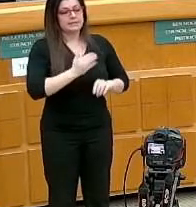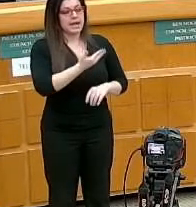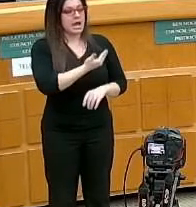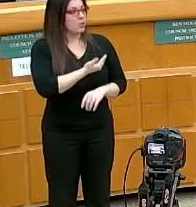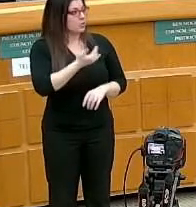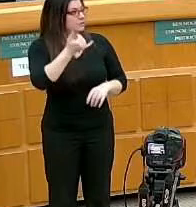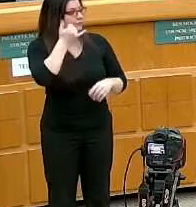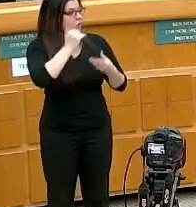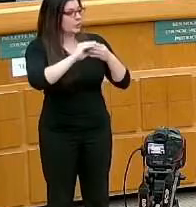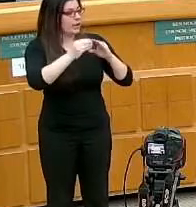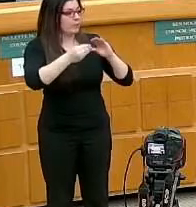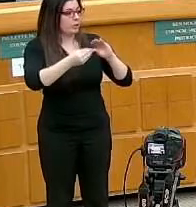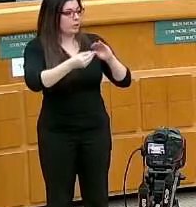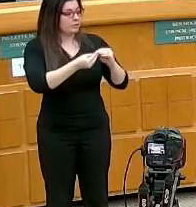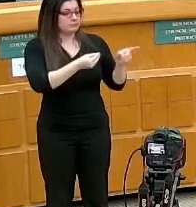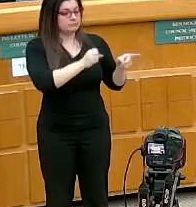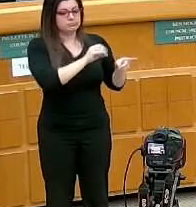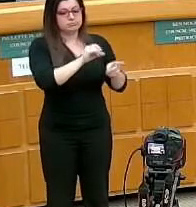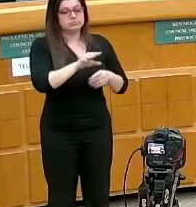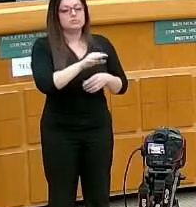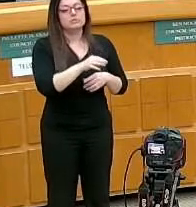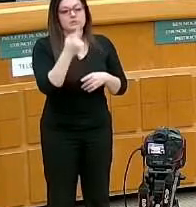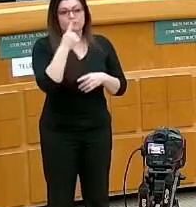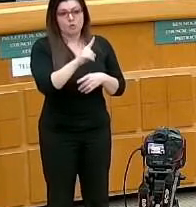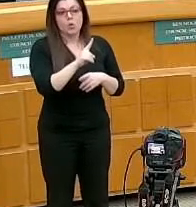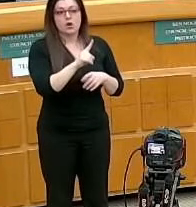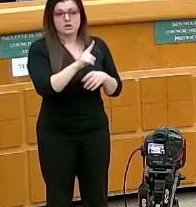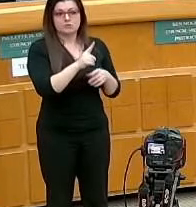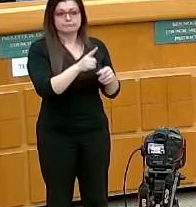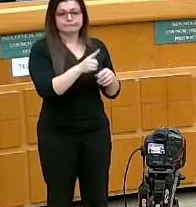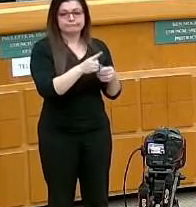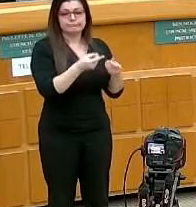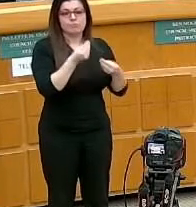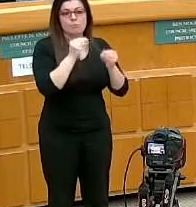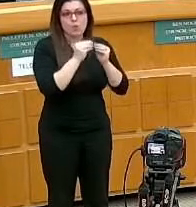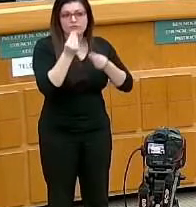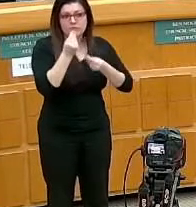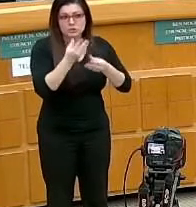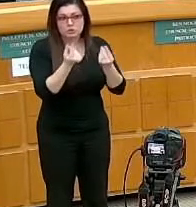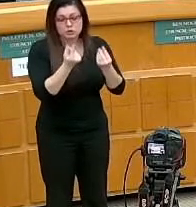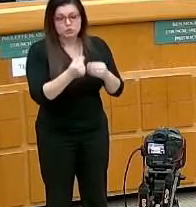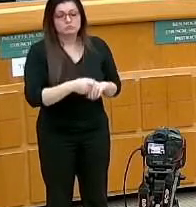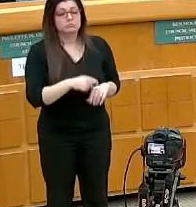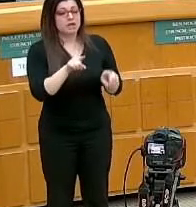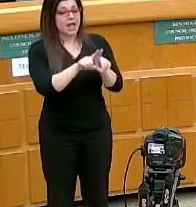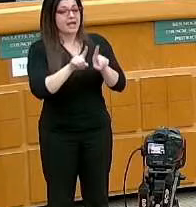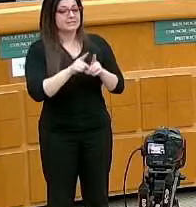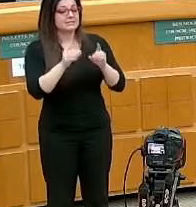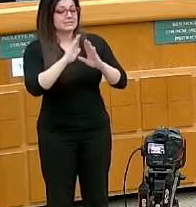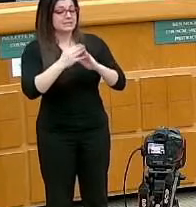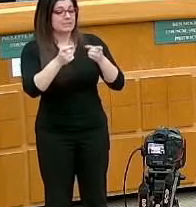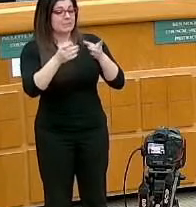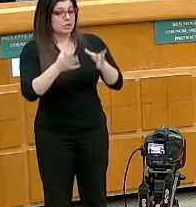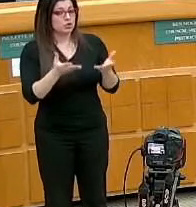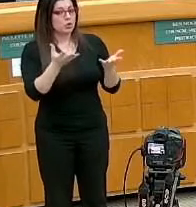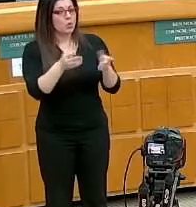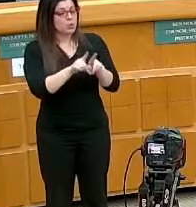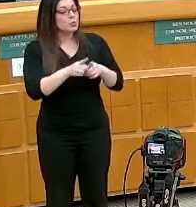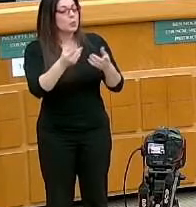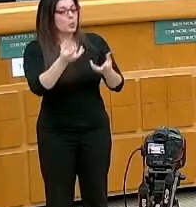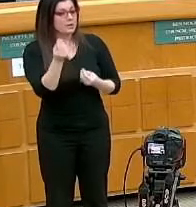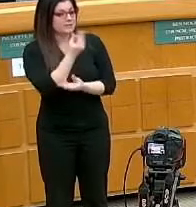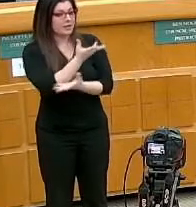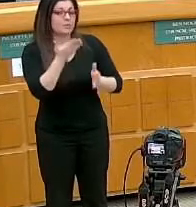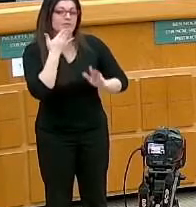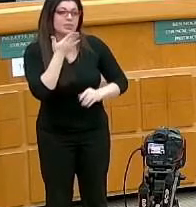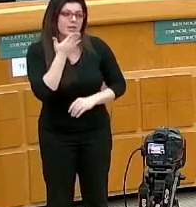361-826-7200. As the city manager mentioned, I do too want to thank everyone for doing your part in practicing social distancing during